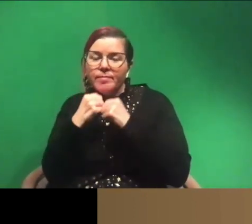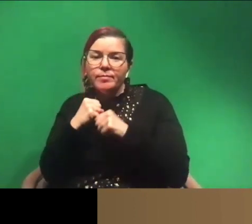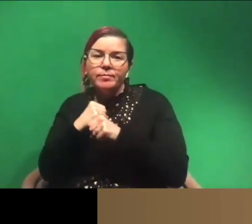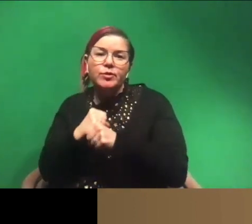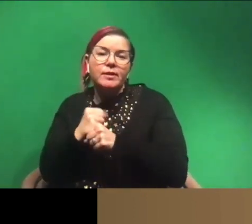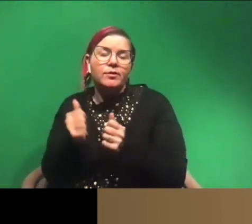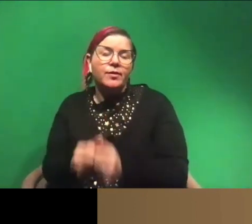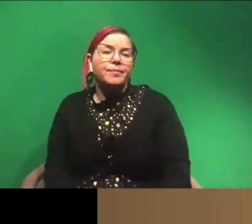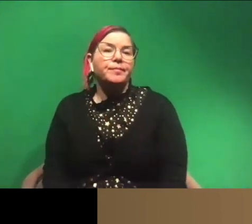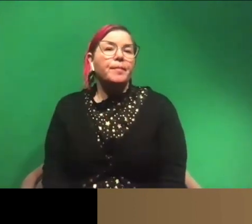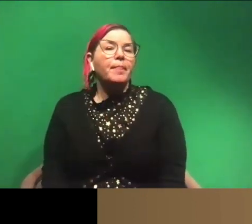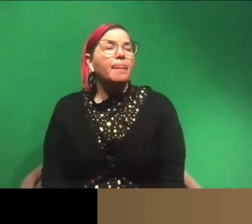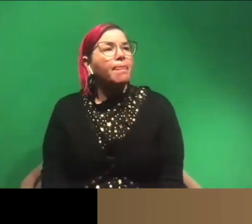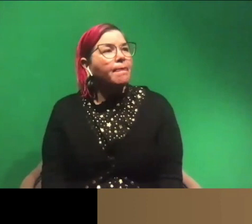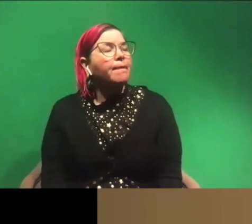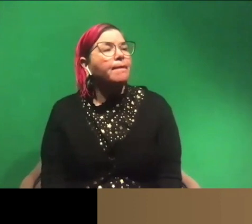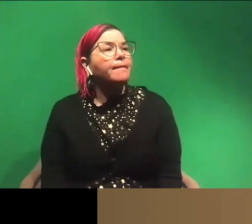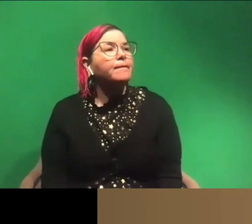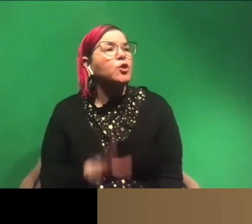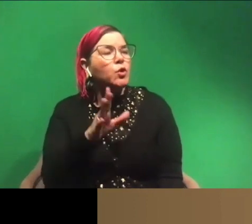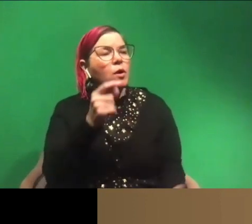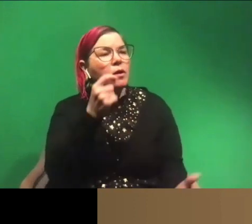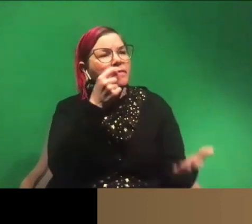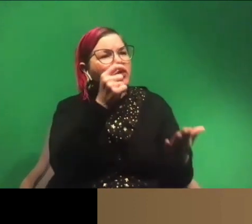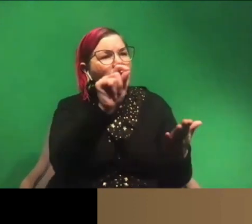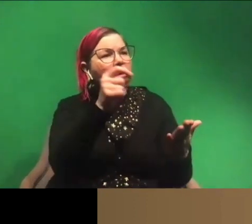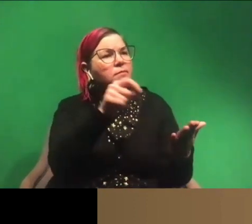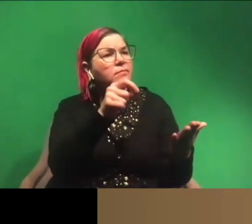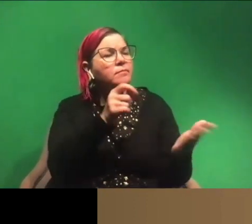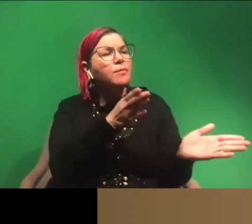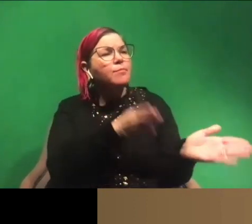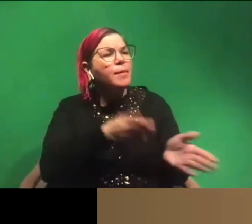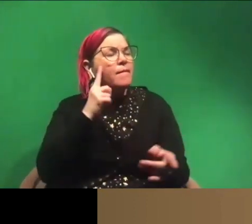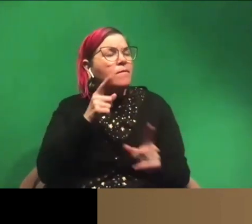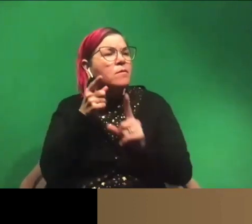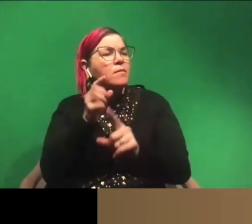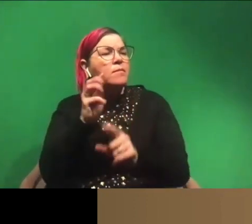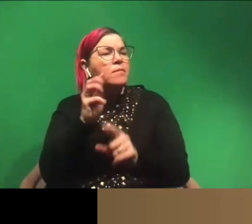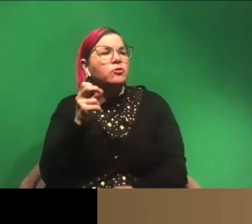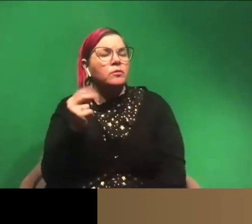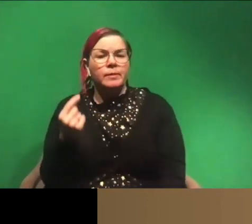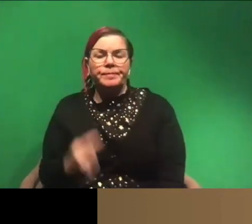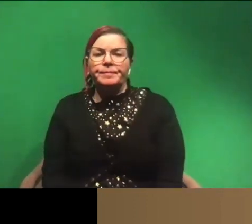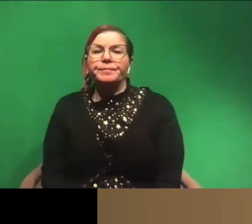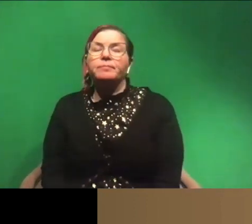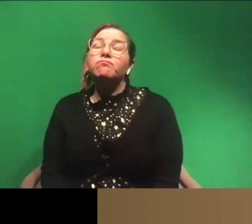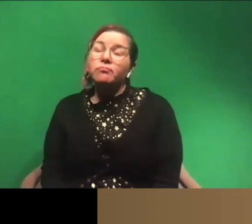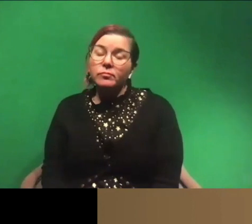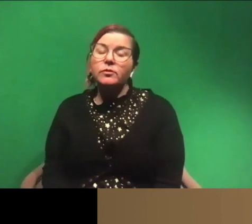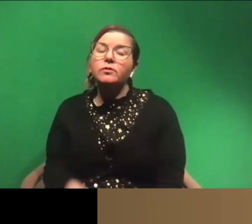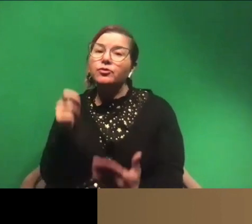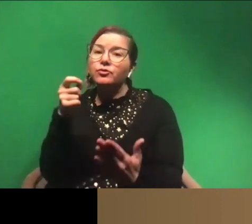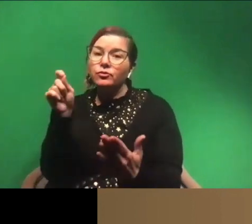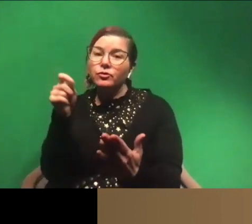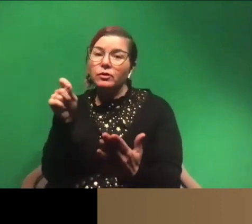Cool. What is your checklist for preparing for a mission? Okay. So checklists are really,